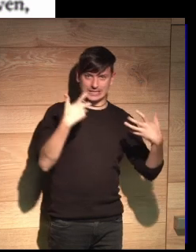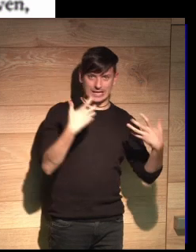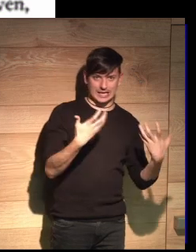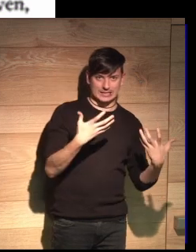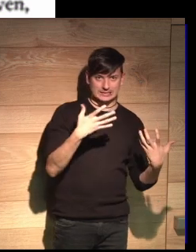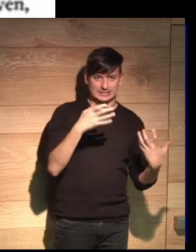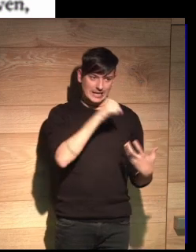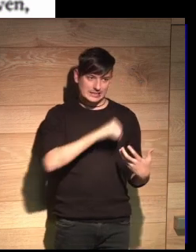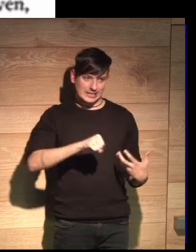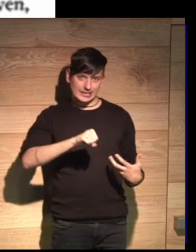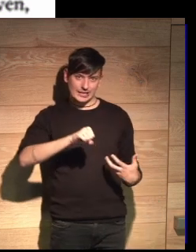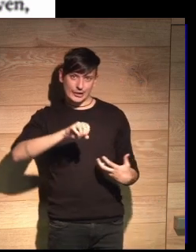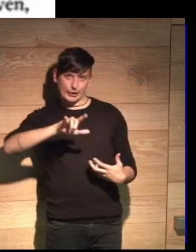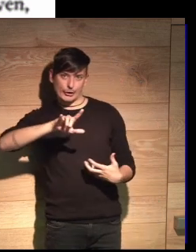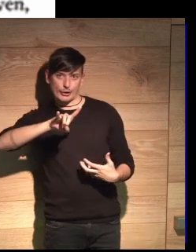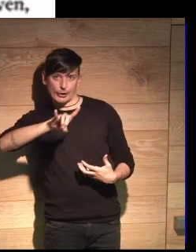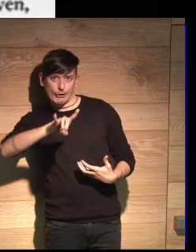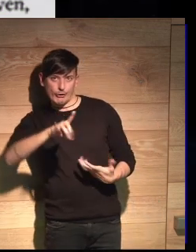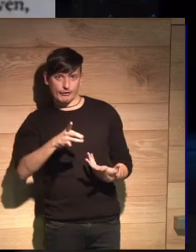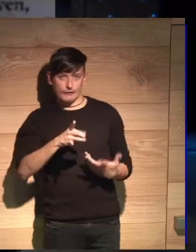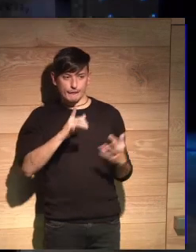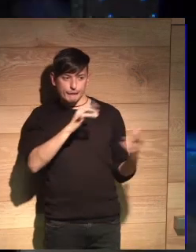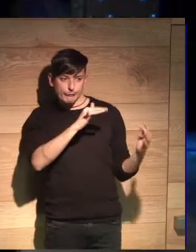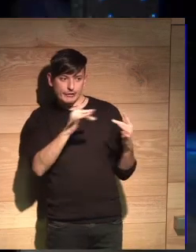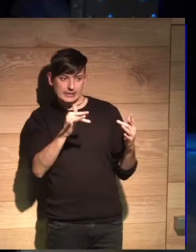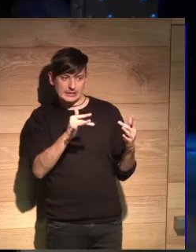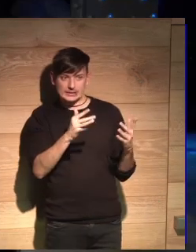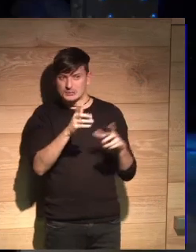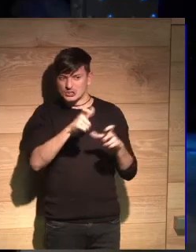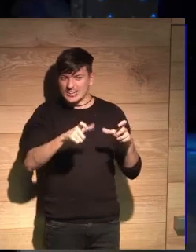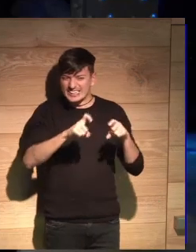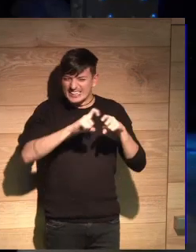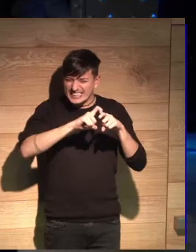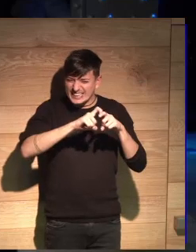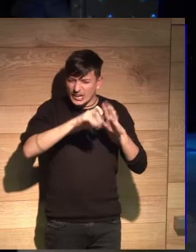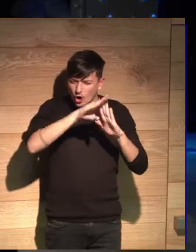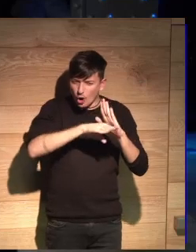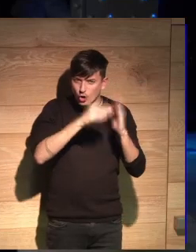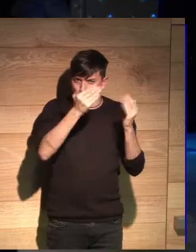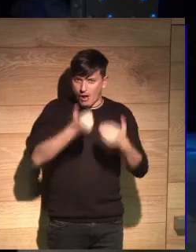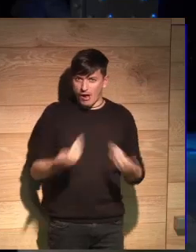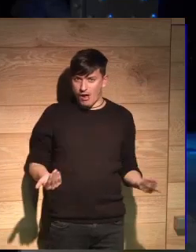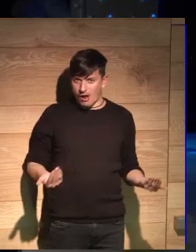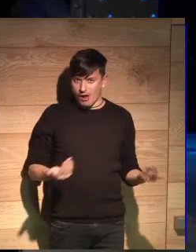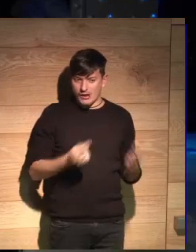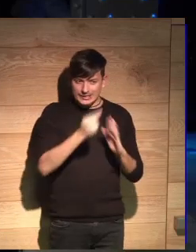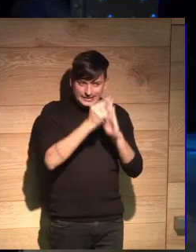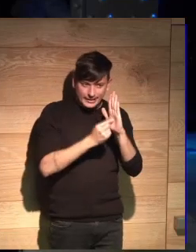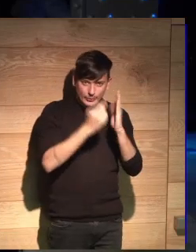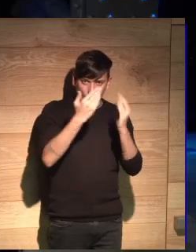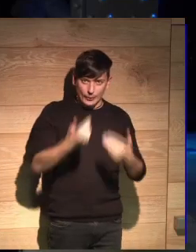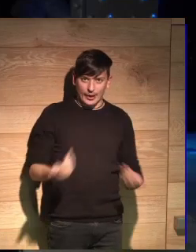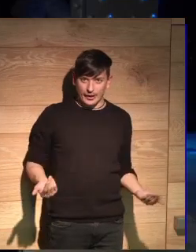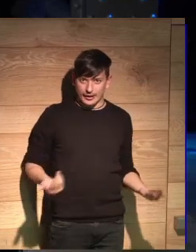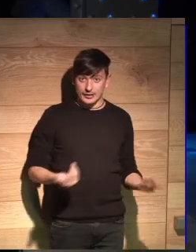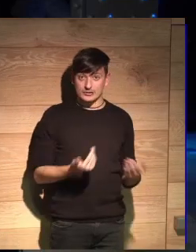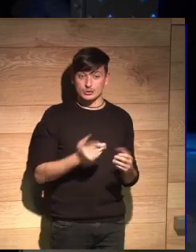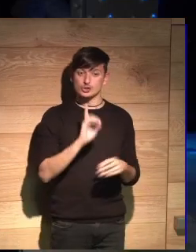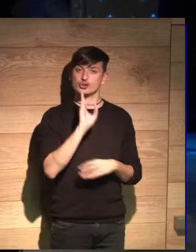artists, rock stars, footballers. People has no criteria whatsoever. That's what he was